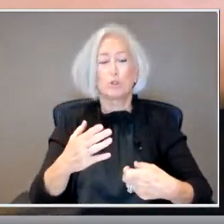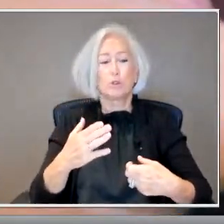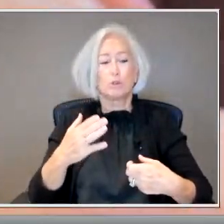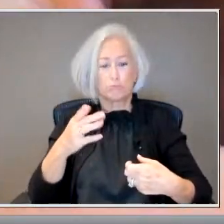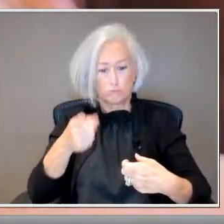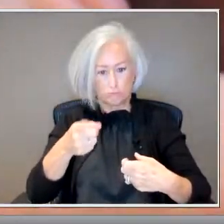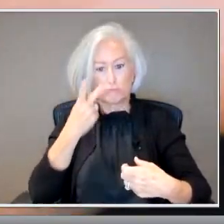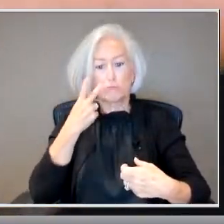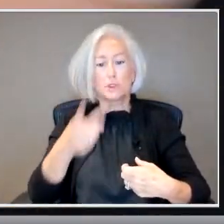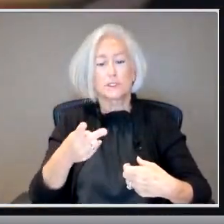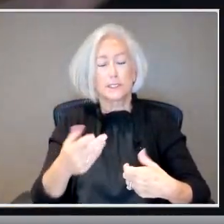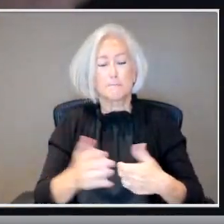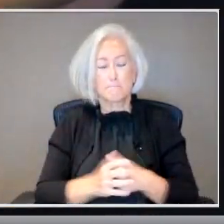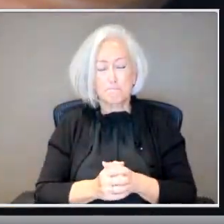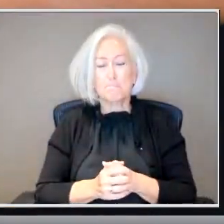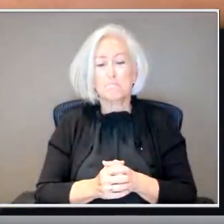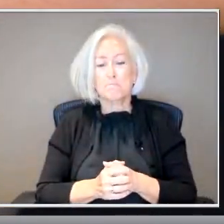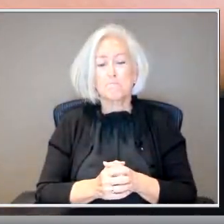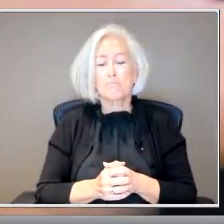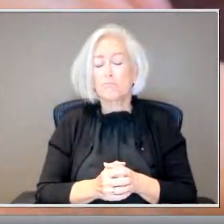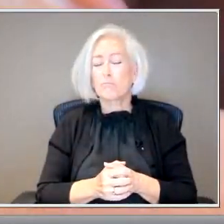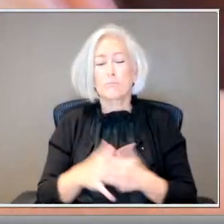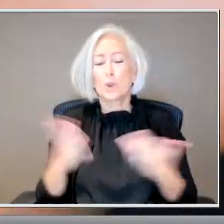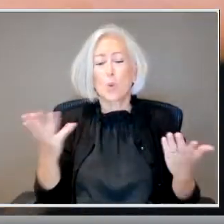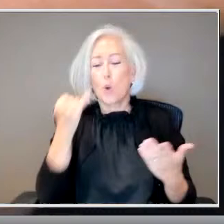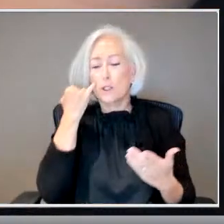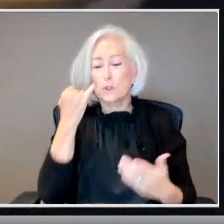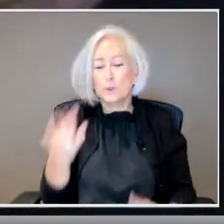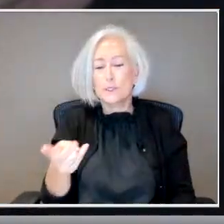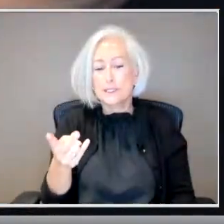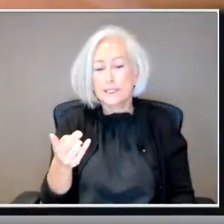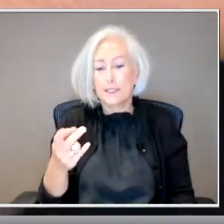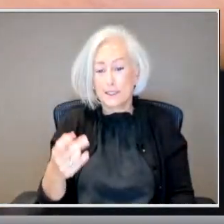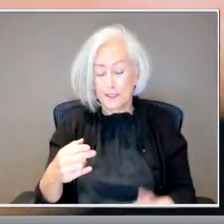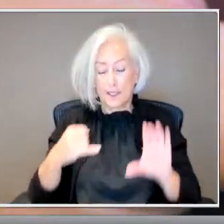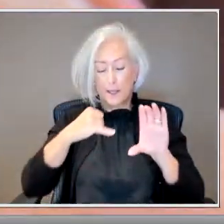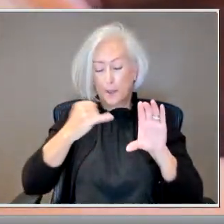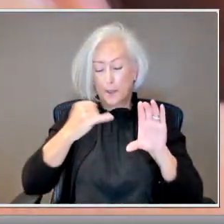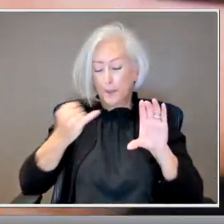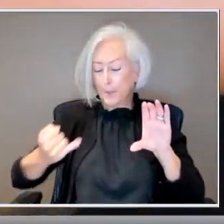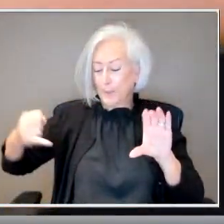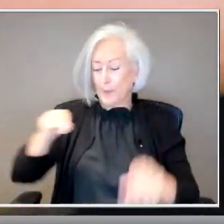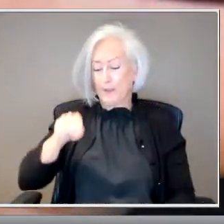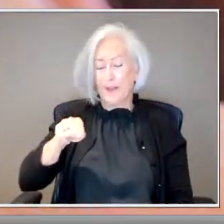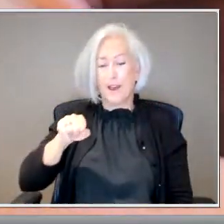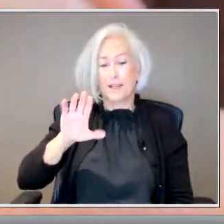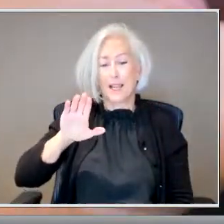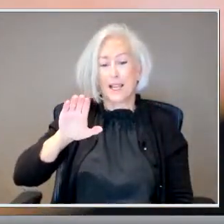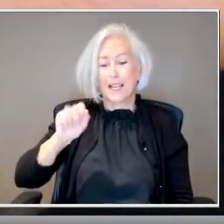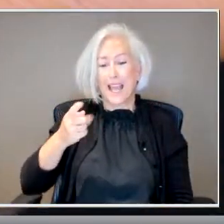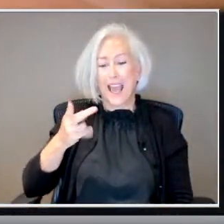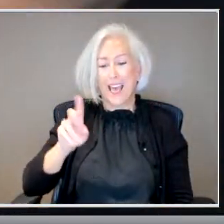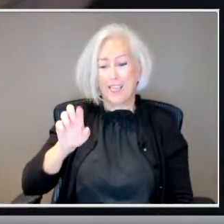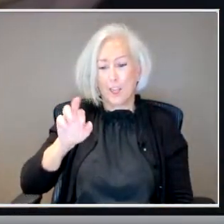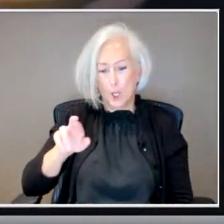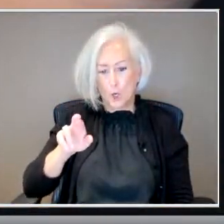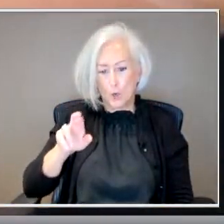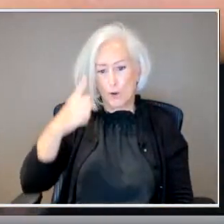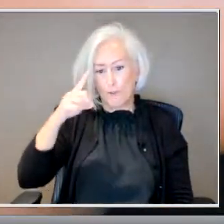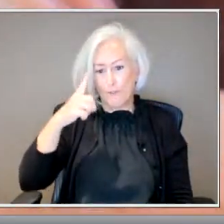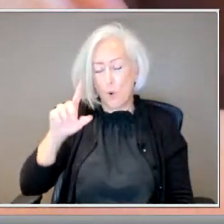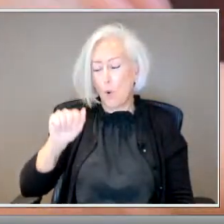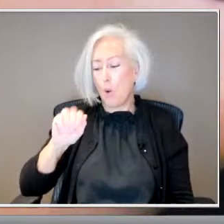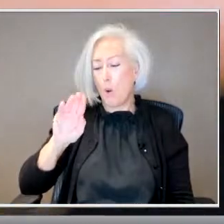Dr. Reddy? So on the right side is the main catheter, that is the ablation catheter. The catheter basically has electrodes at the tip